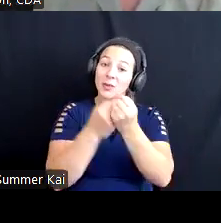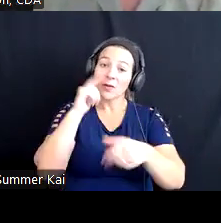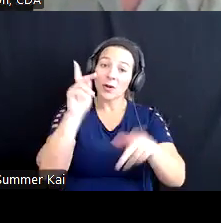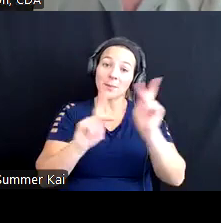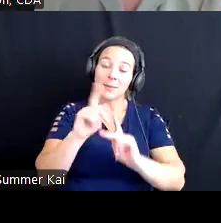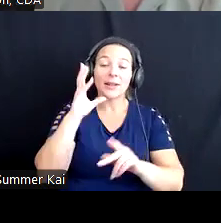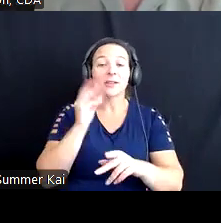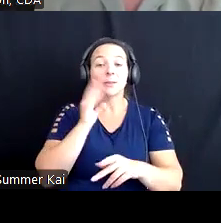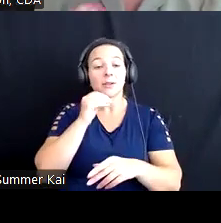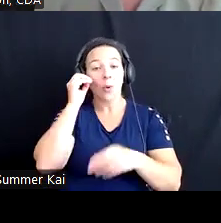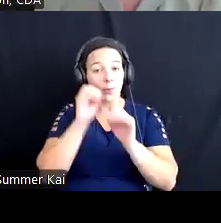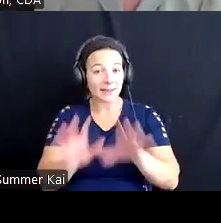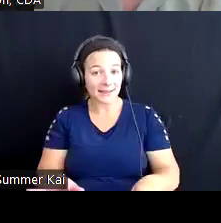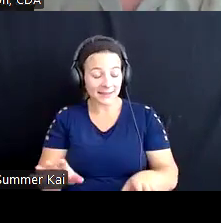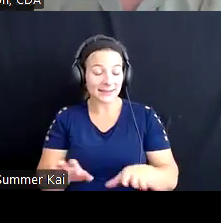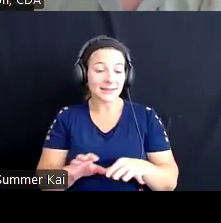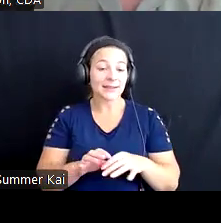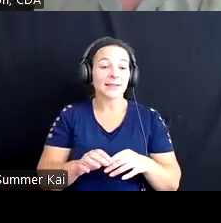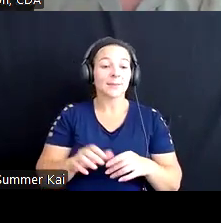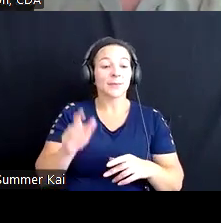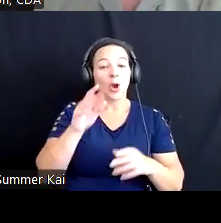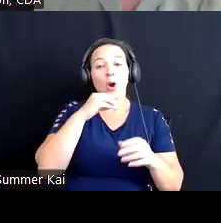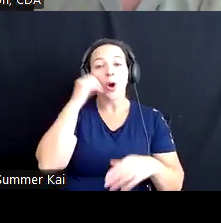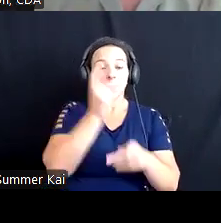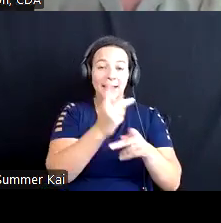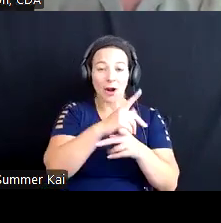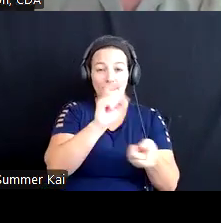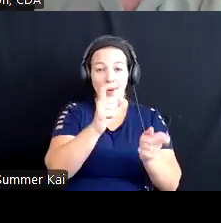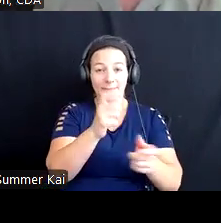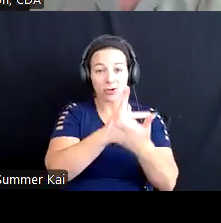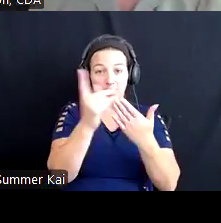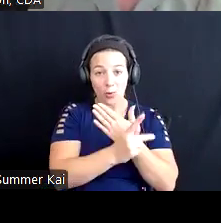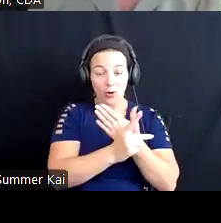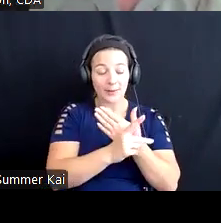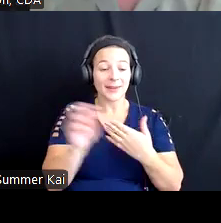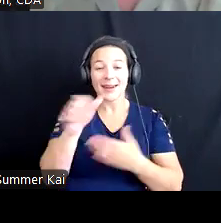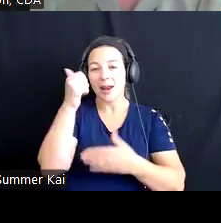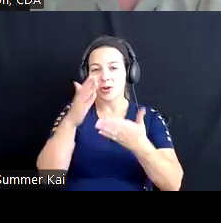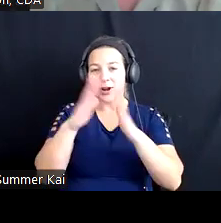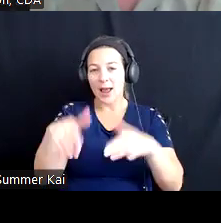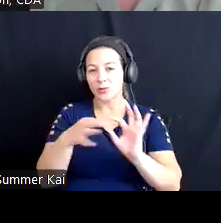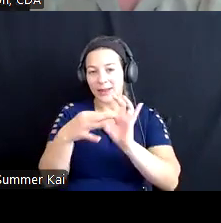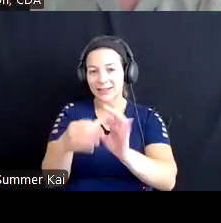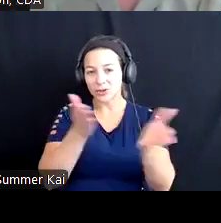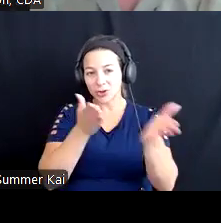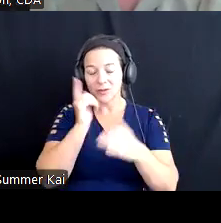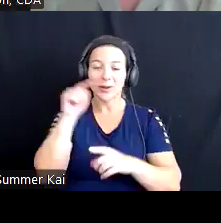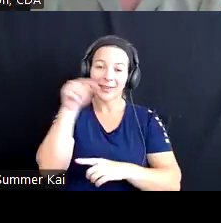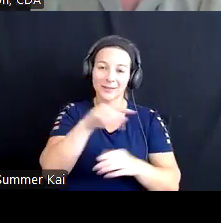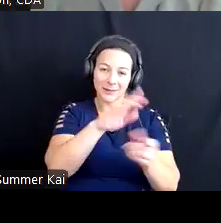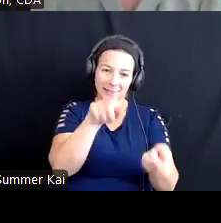homelessness, home repair and modification programs, and other housing-related services for this target